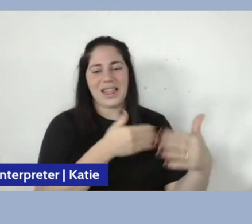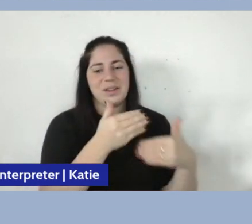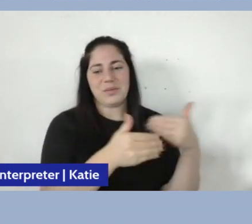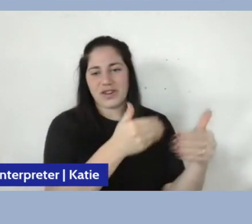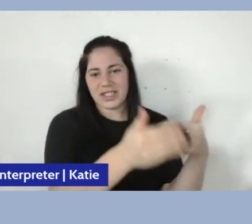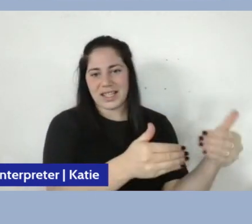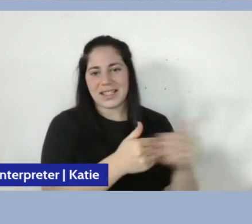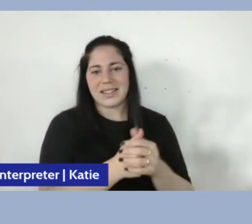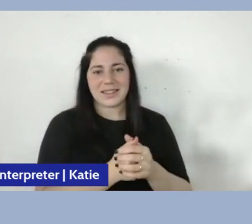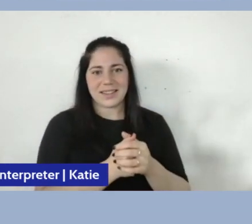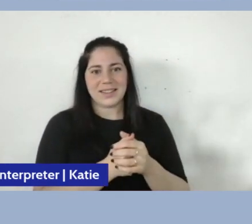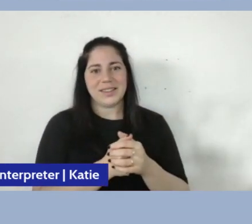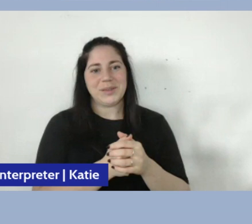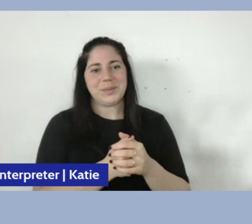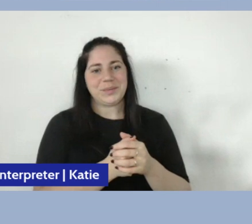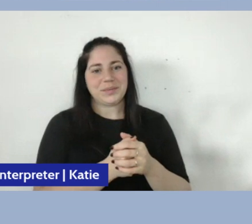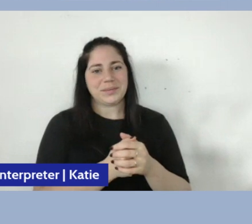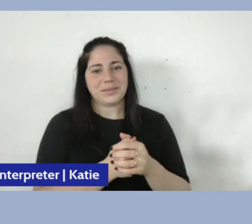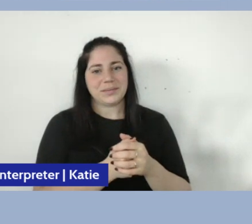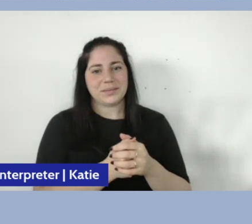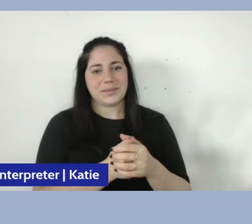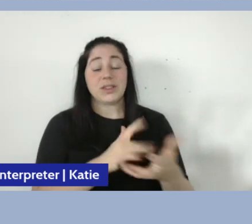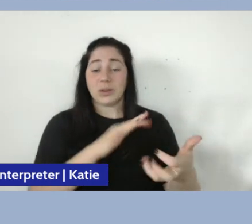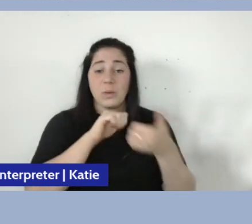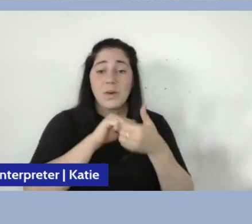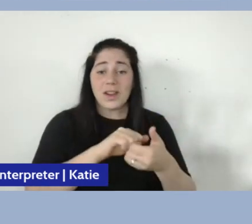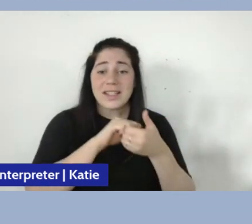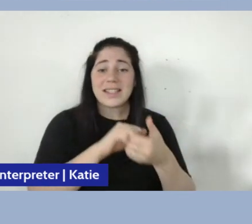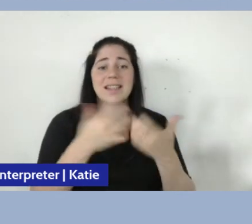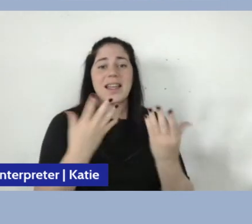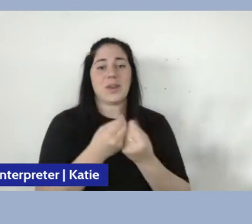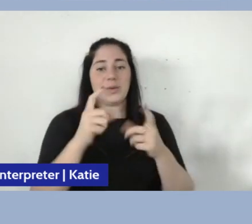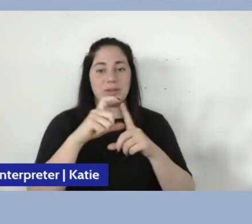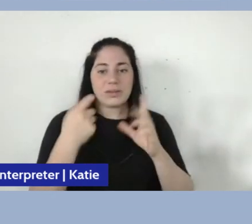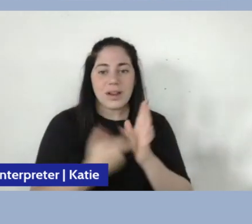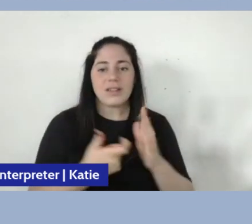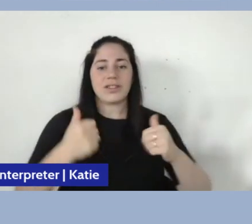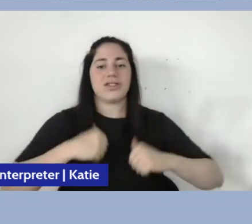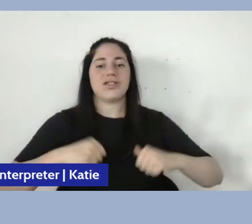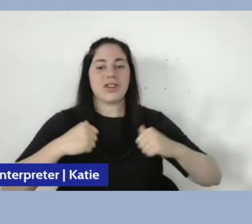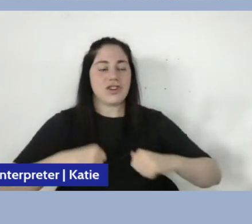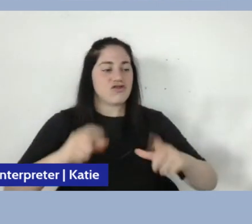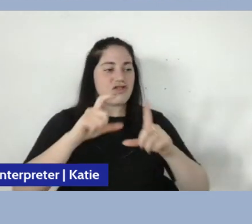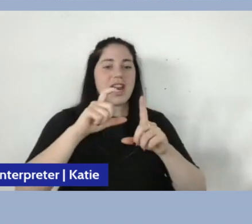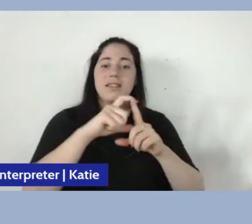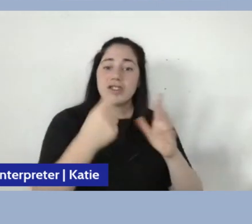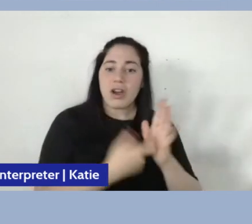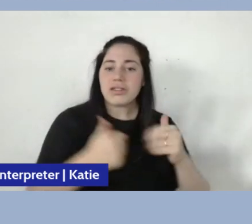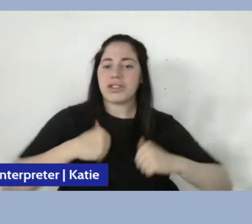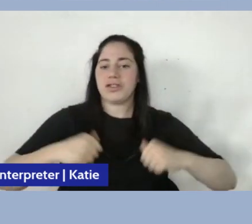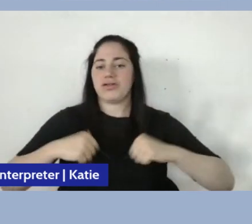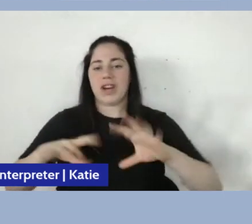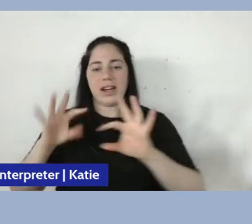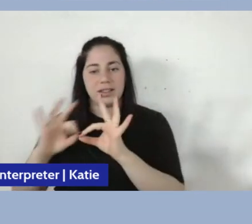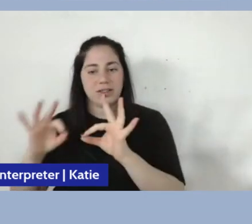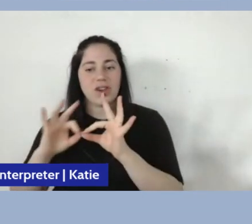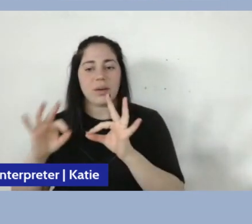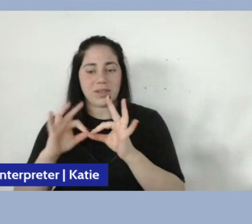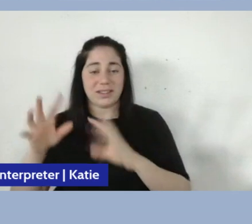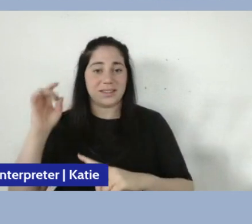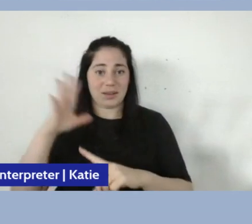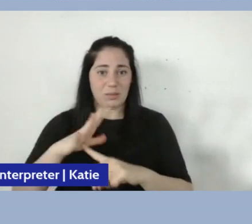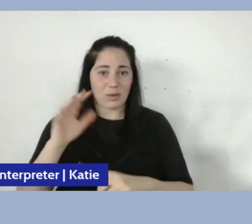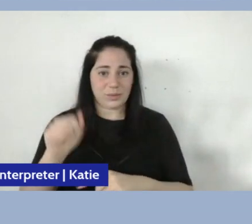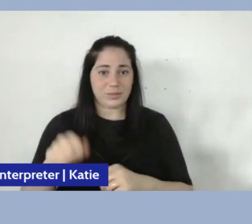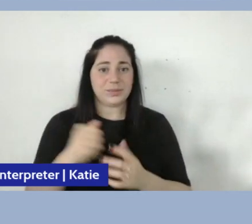so, building this working together with the clinicians to train interpreters and train clinicians is really important. I also have to